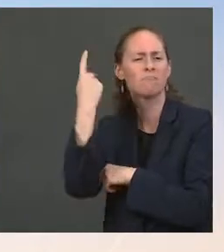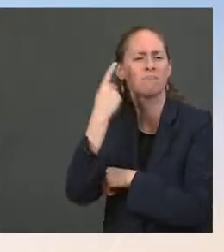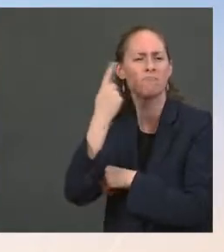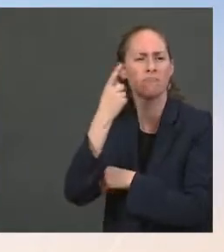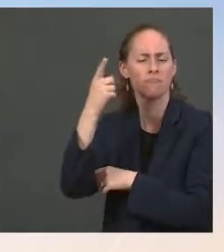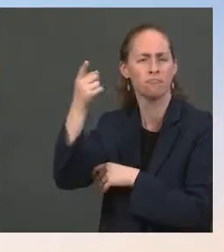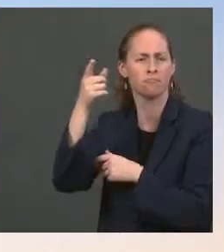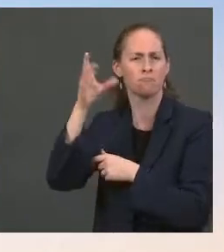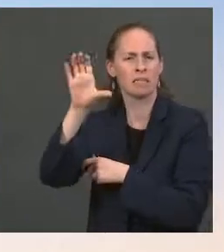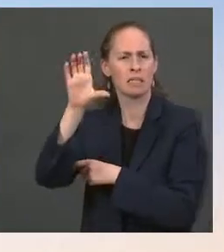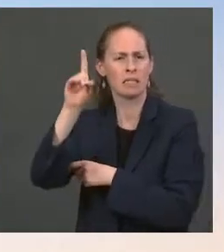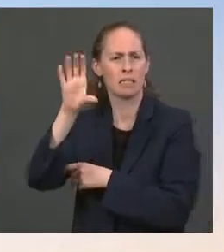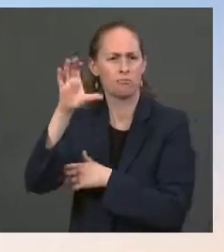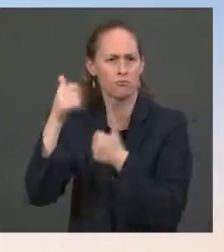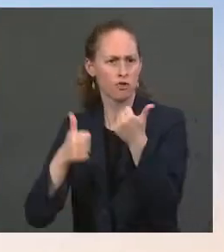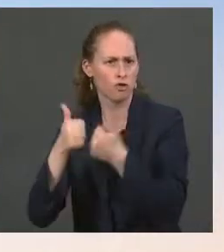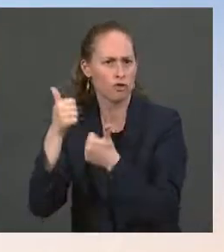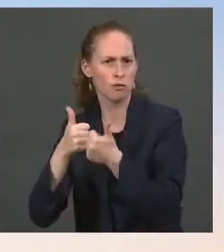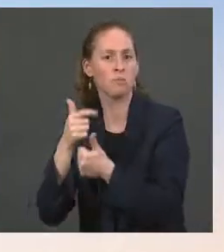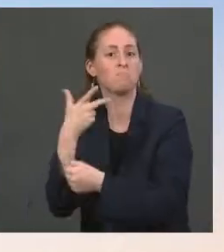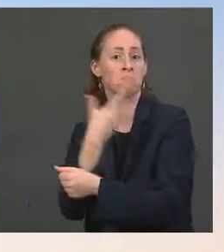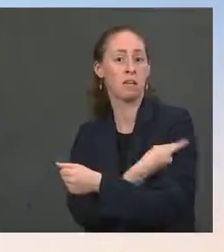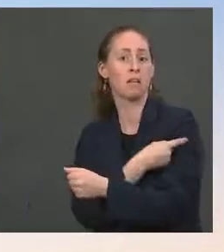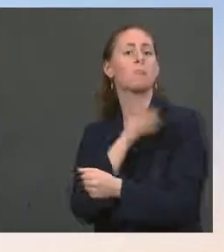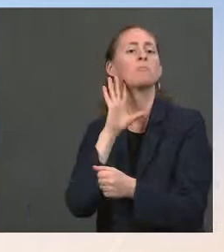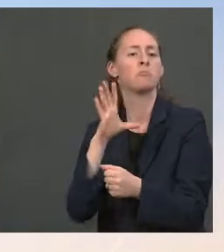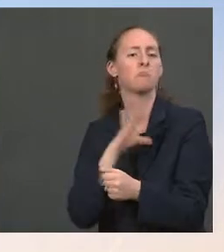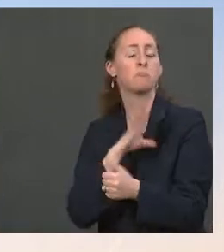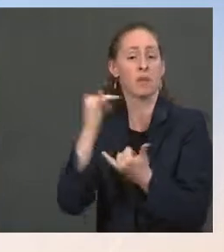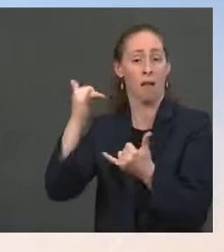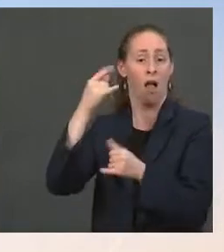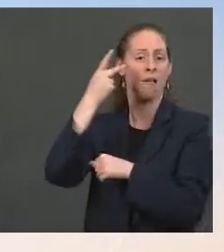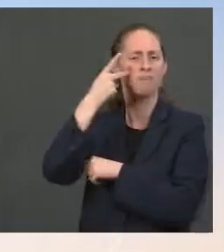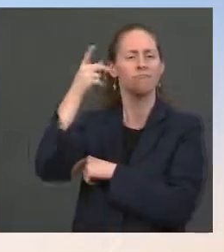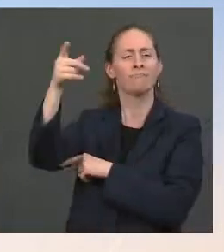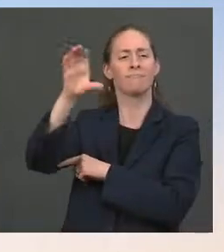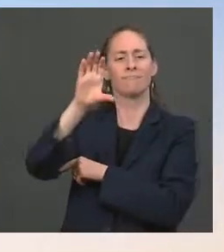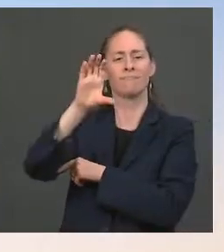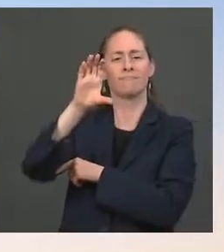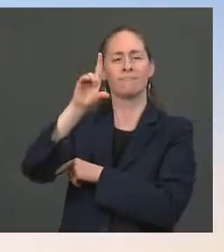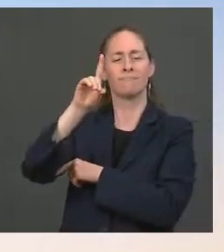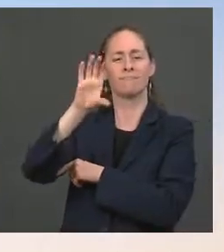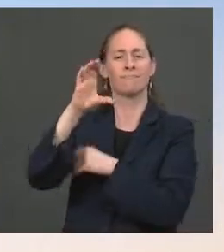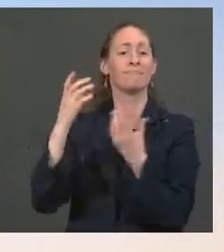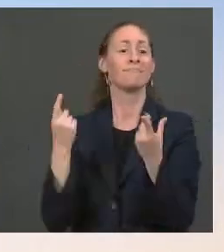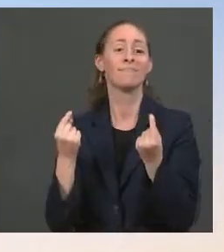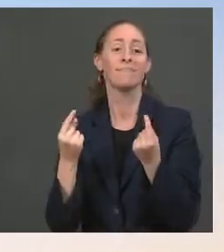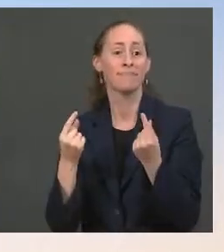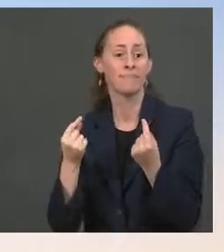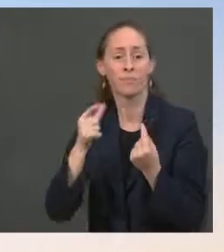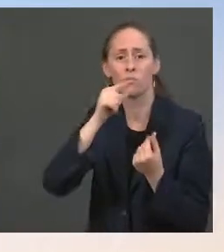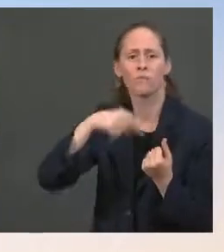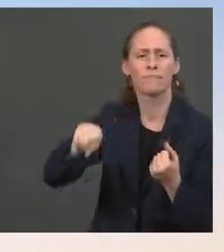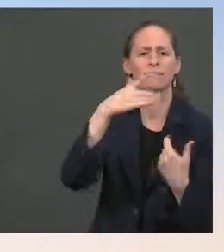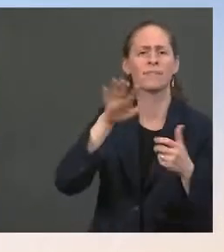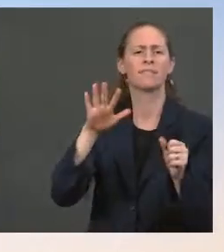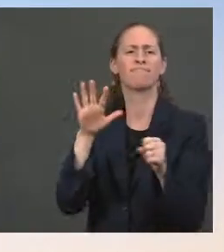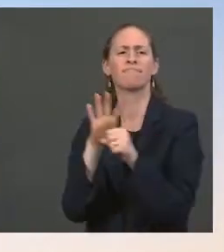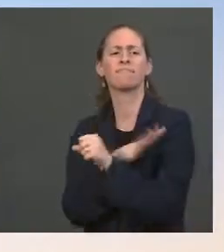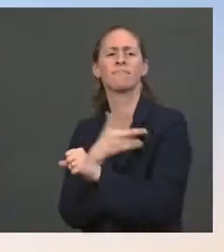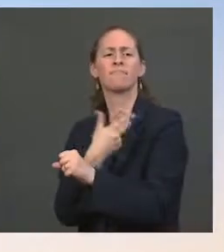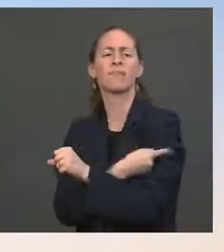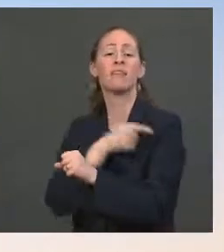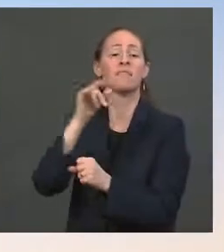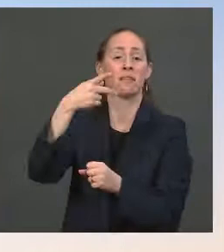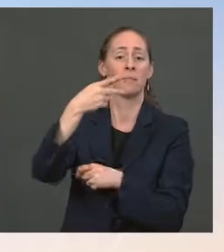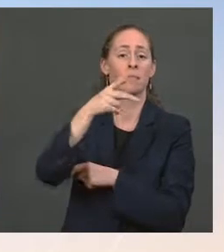accepted. Right now, the CDC says considers fully vaccinated those who got Pfizer, Moderna, and Johnson & Johnson, of course, but it also says the